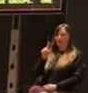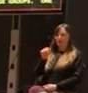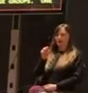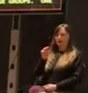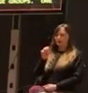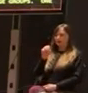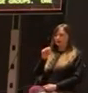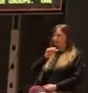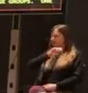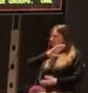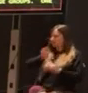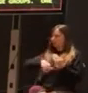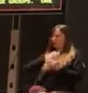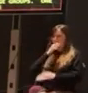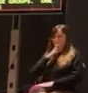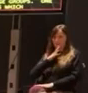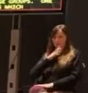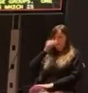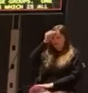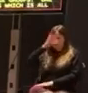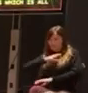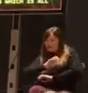no men.